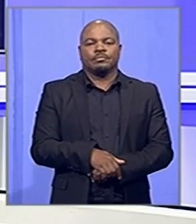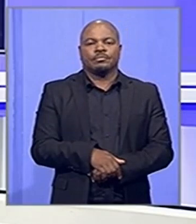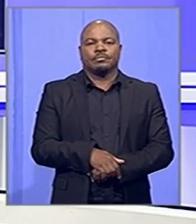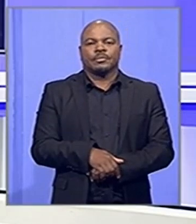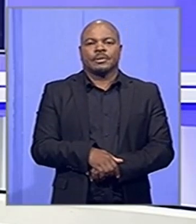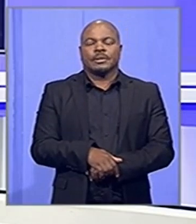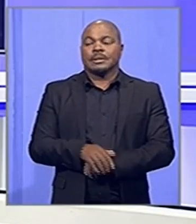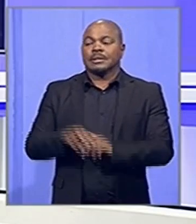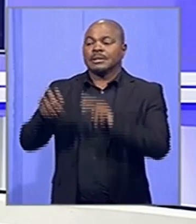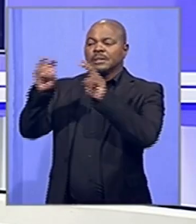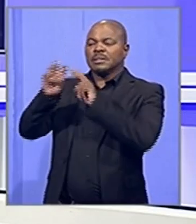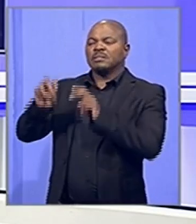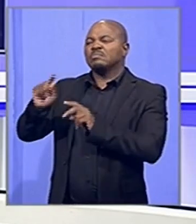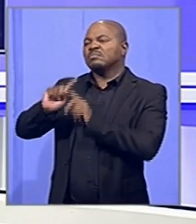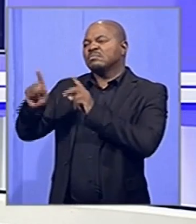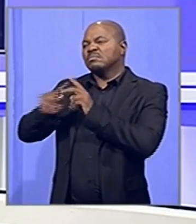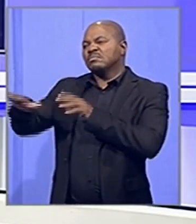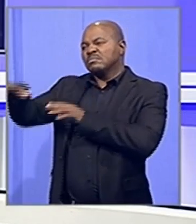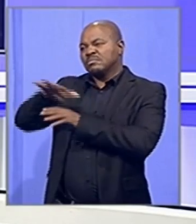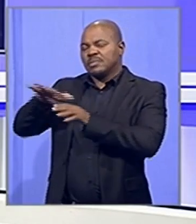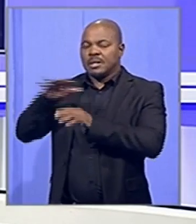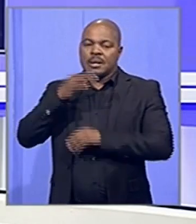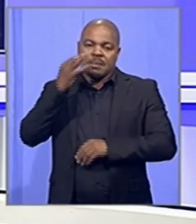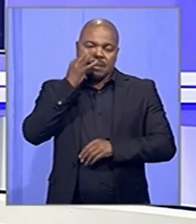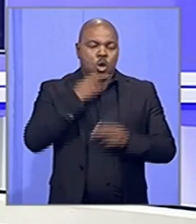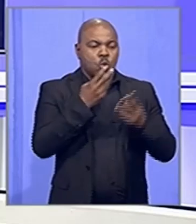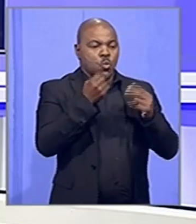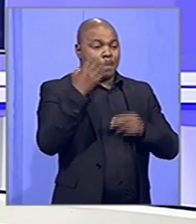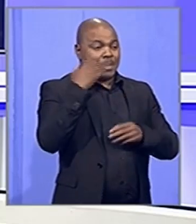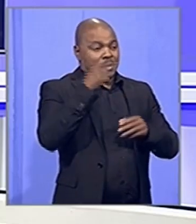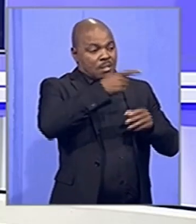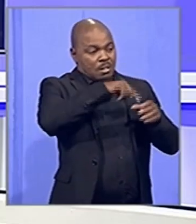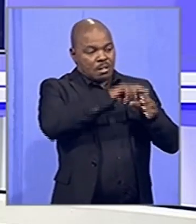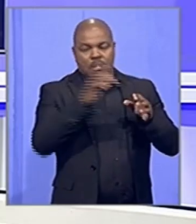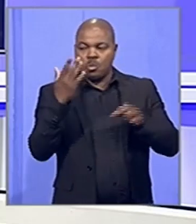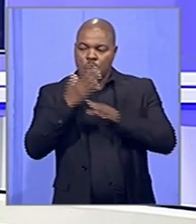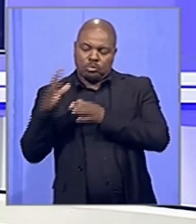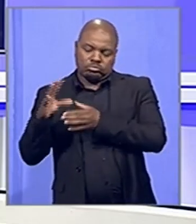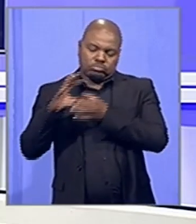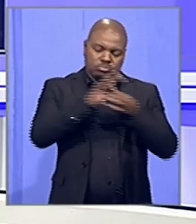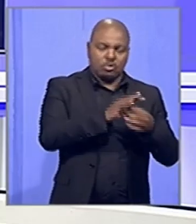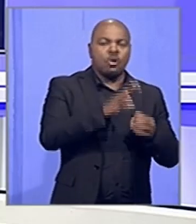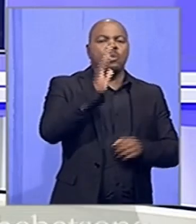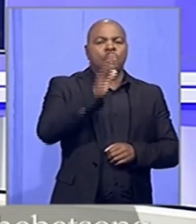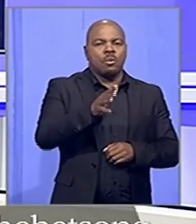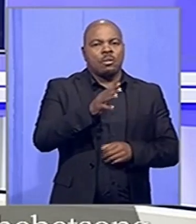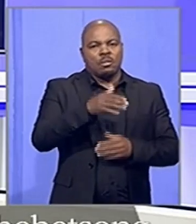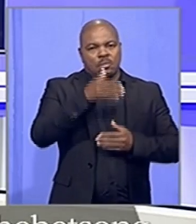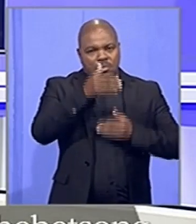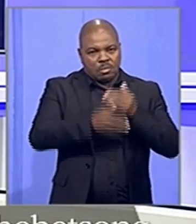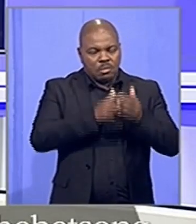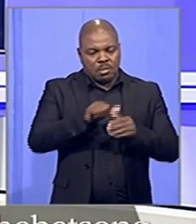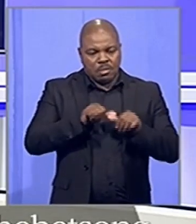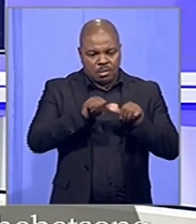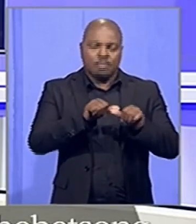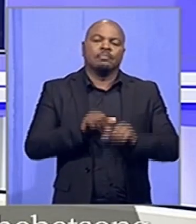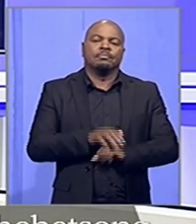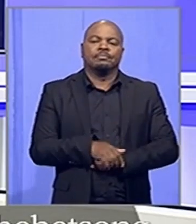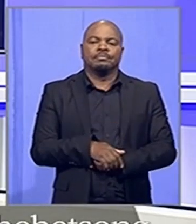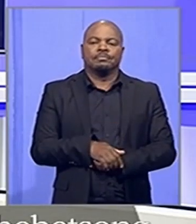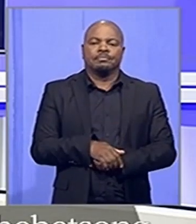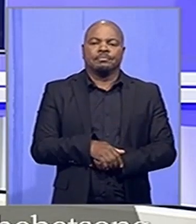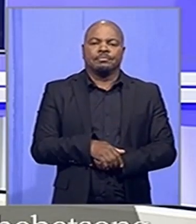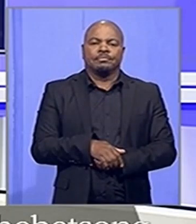Lekala la energy le re le malalaalaotswe o sebetsa mmoho le matona a matjha kabinete a tla kgethwa ho etella pele lekala lena.